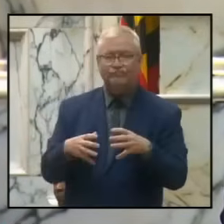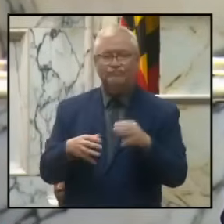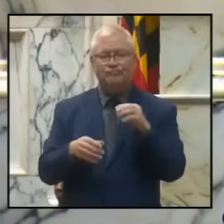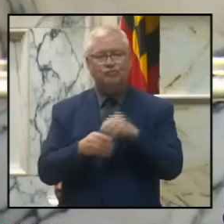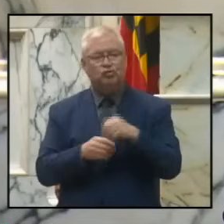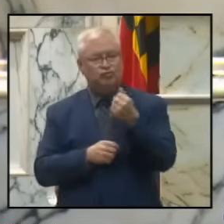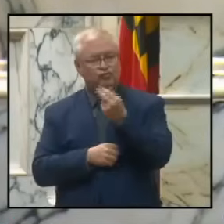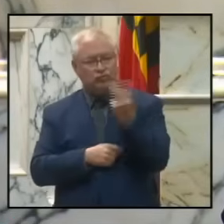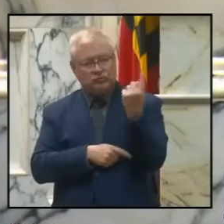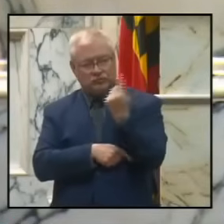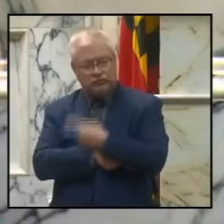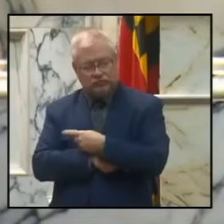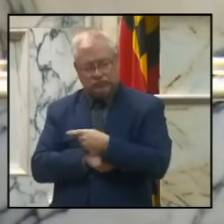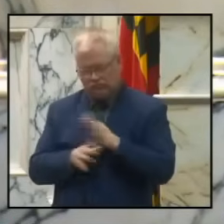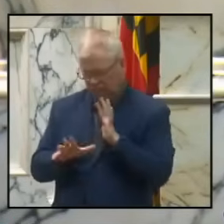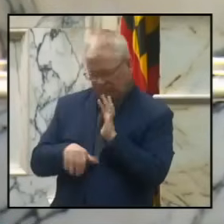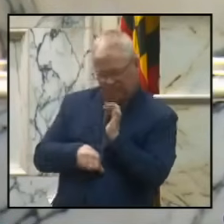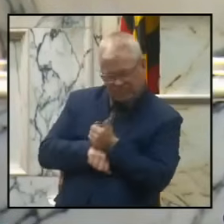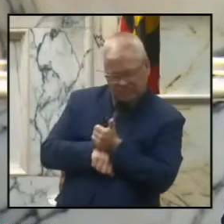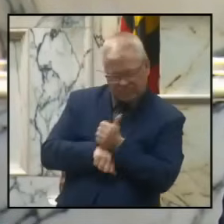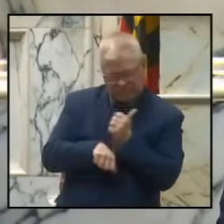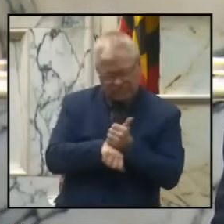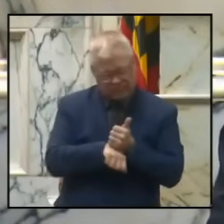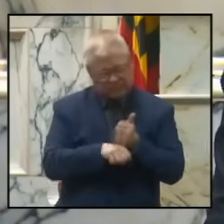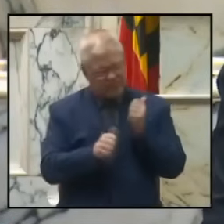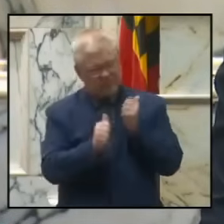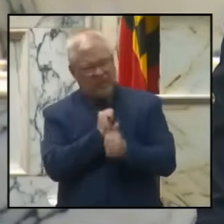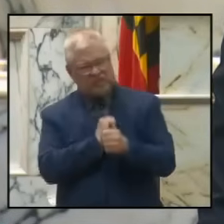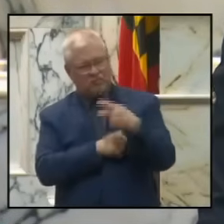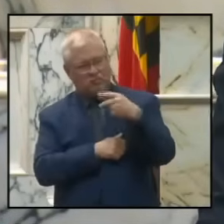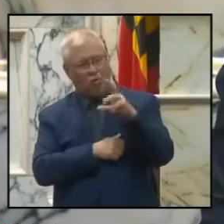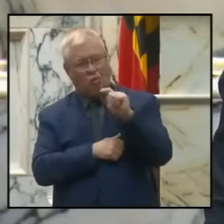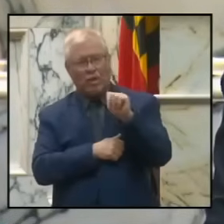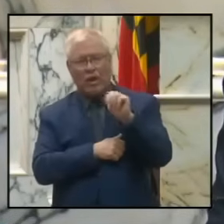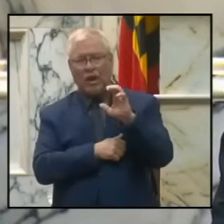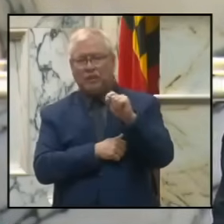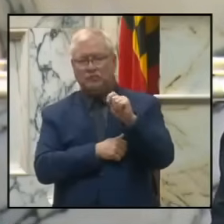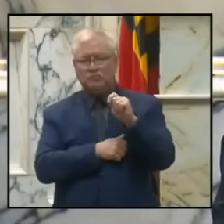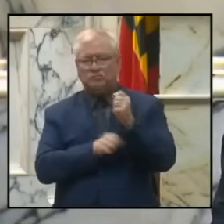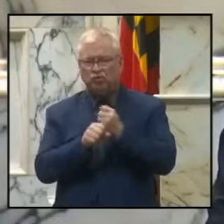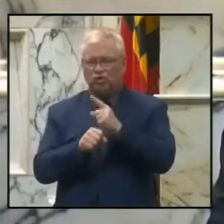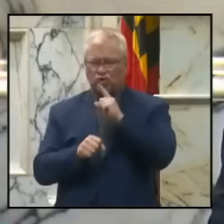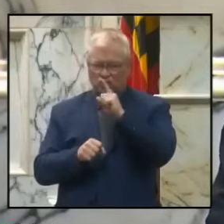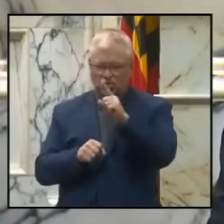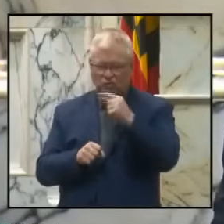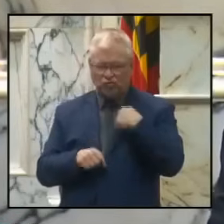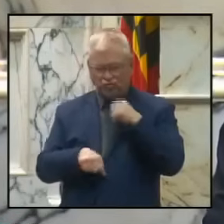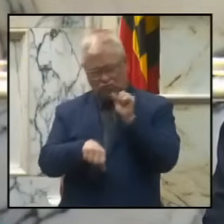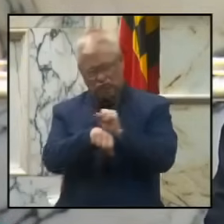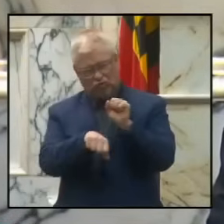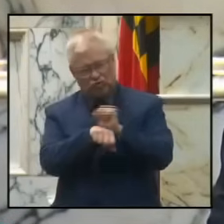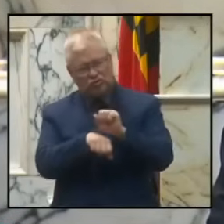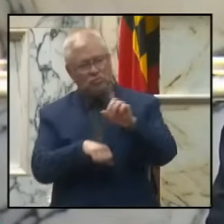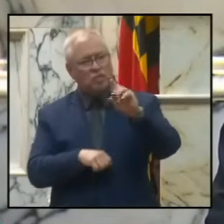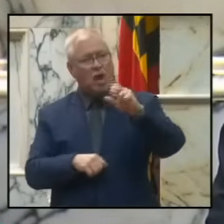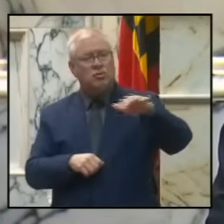craft and pass the Port Act to make sure that our dock workers were not left behind.